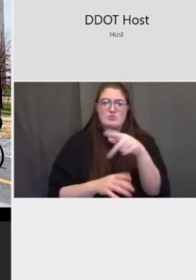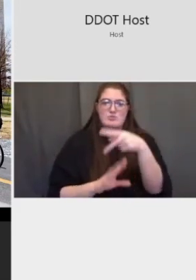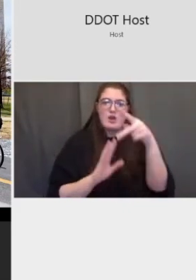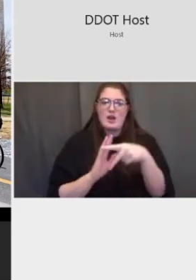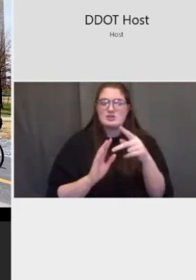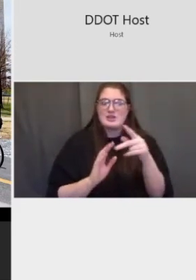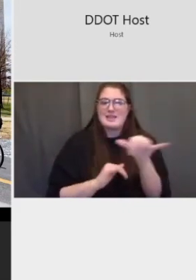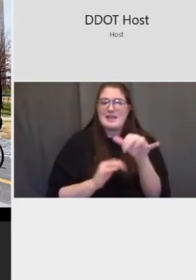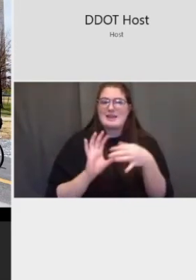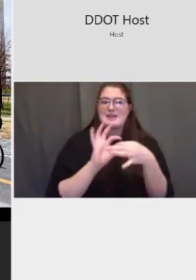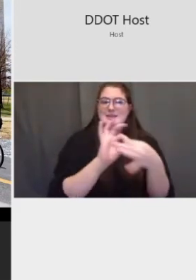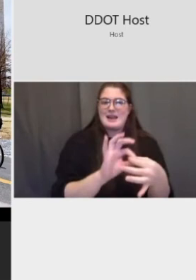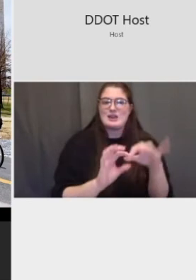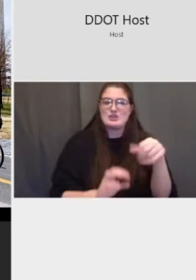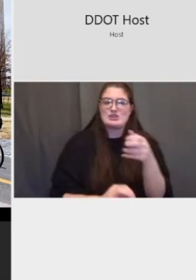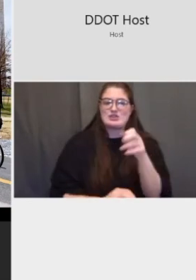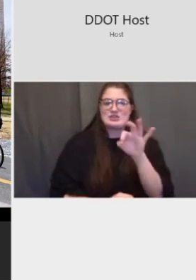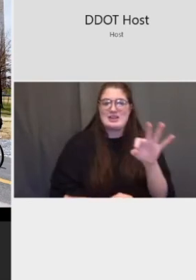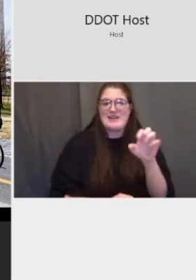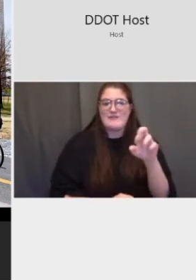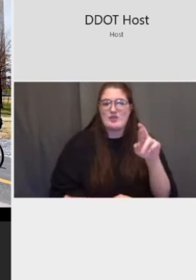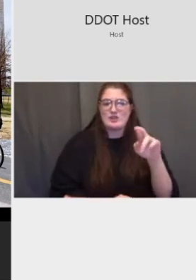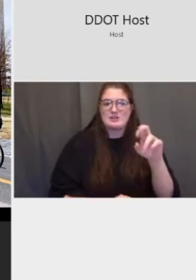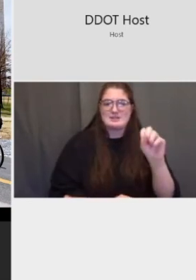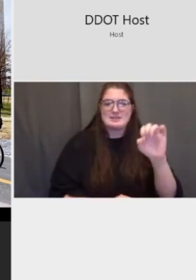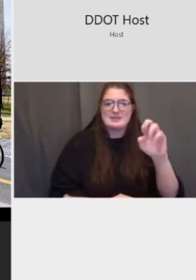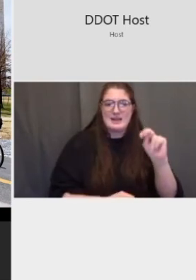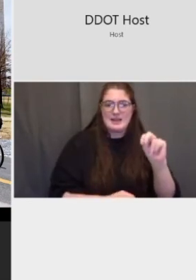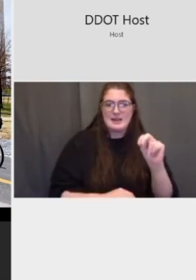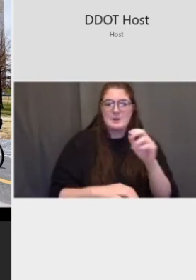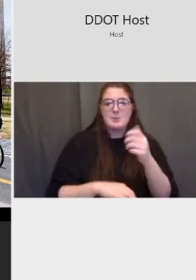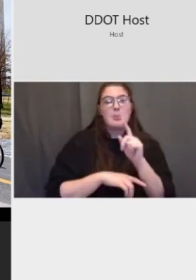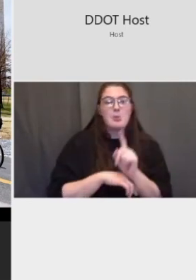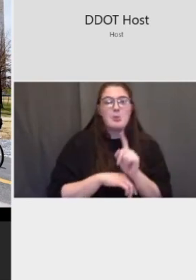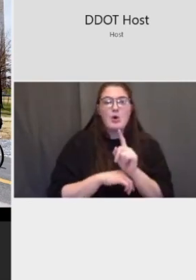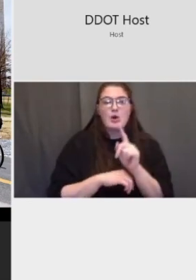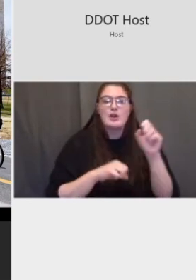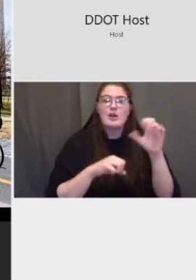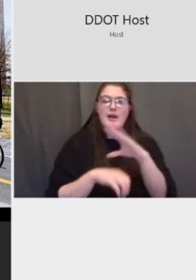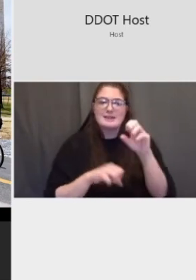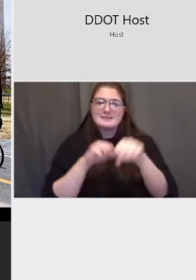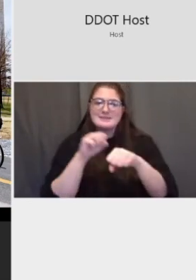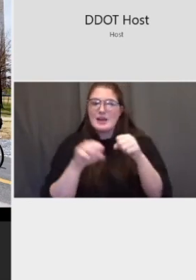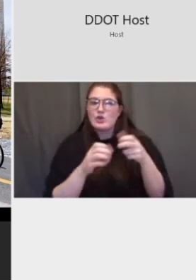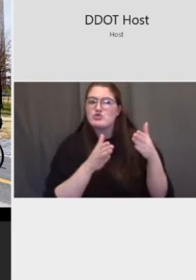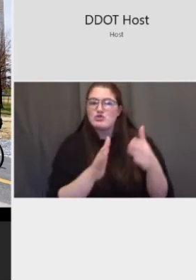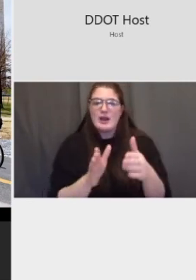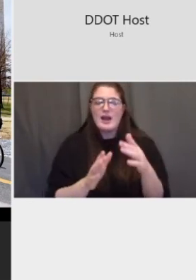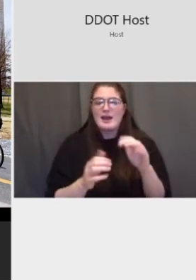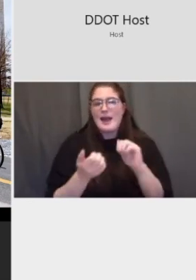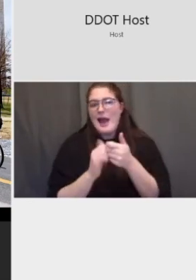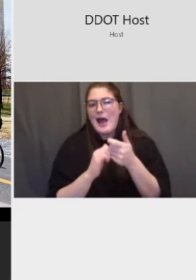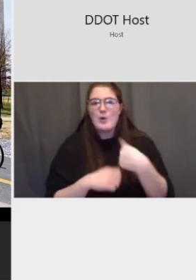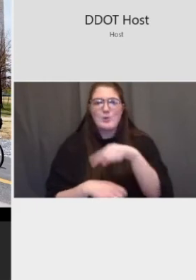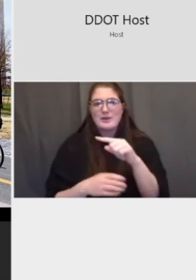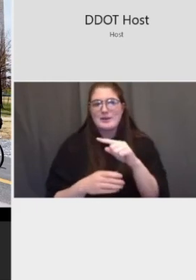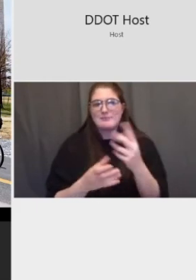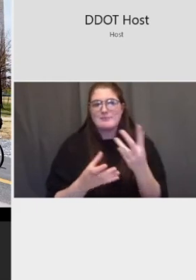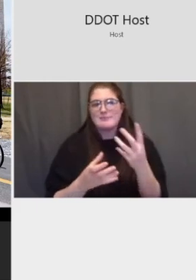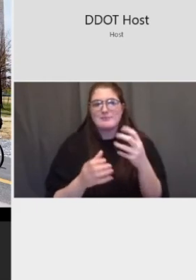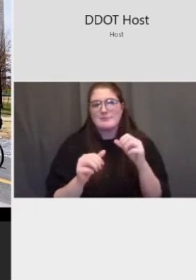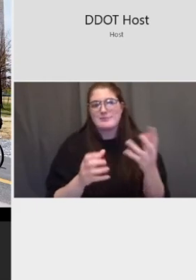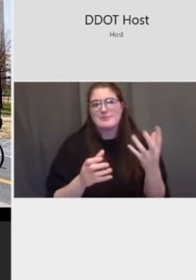Cycle Track to the tennis center on Ohio Drive, or how can we get more involved in your